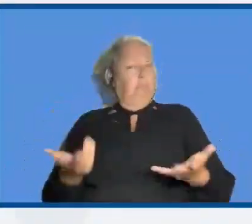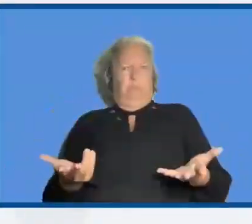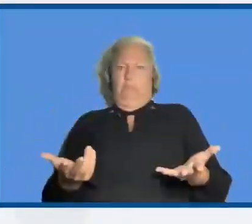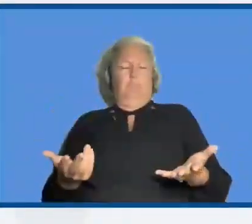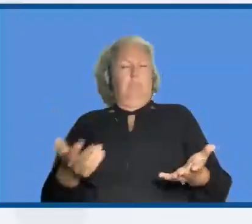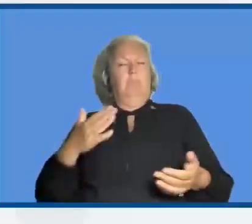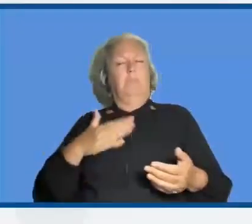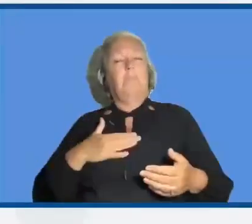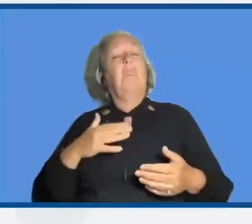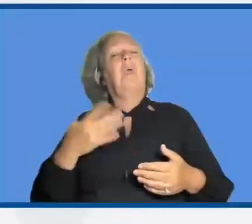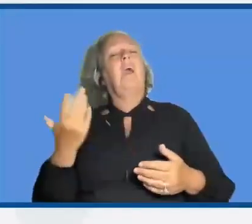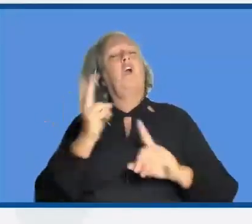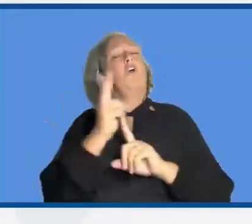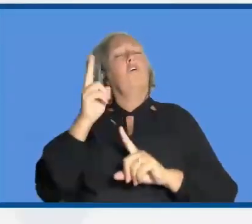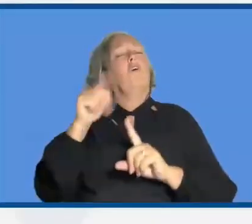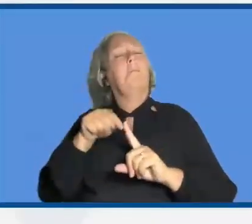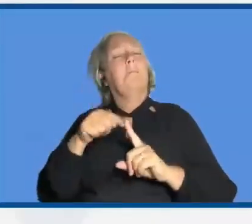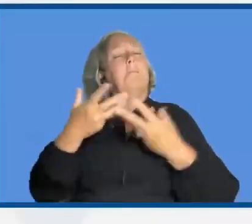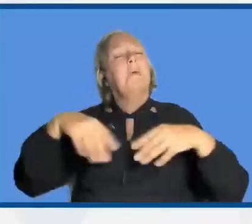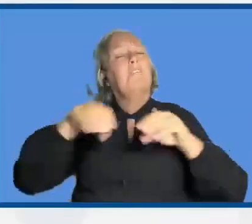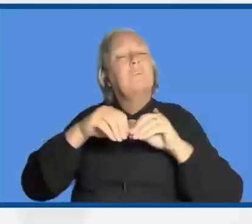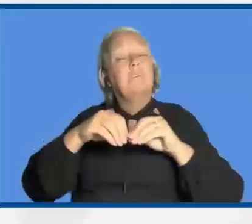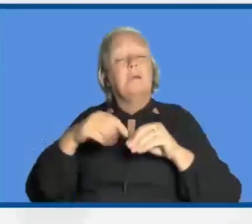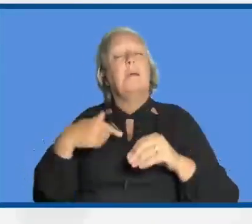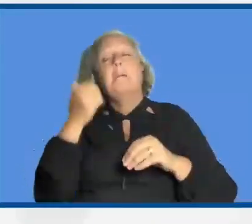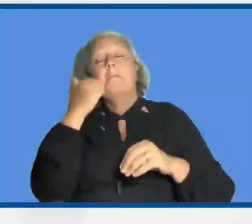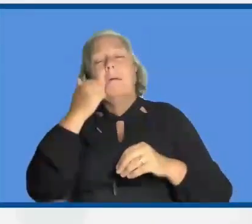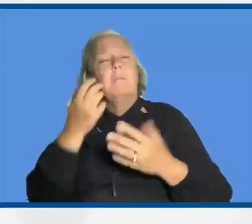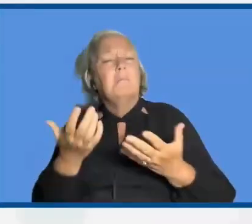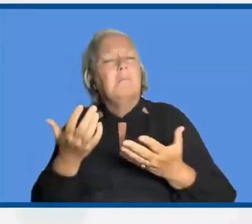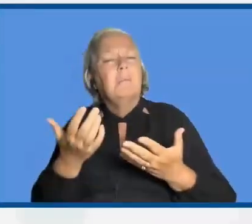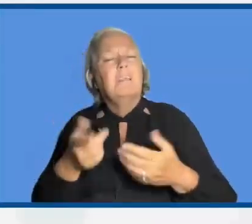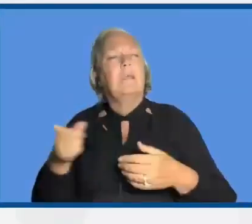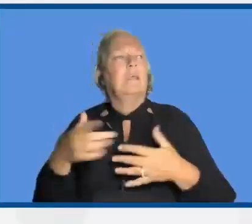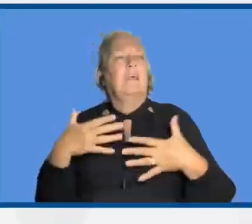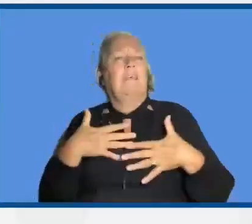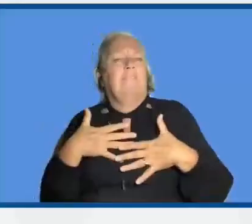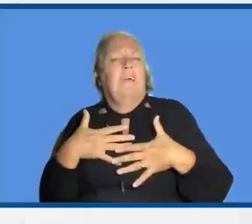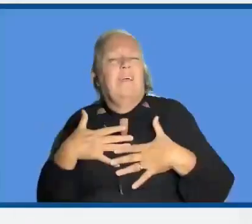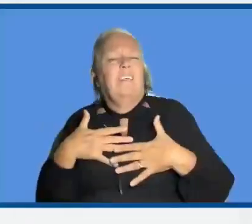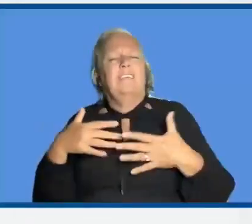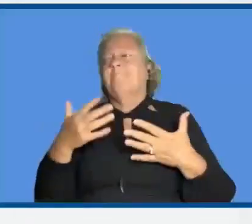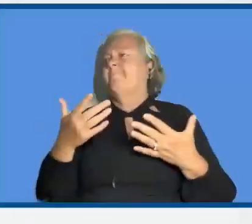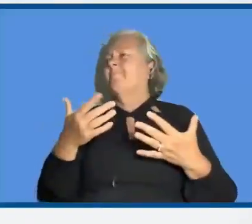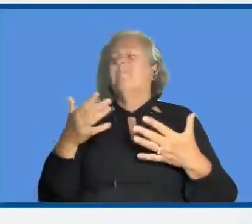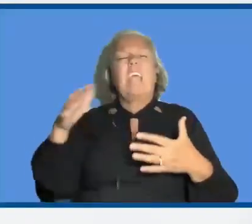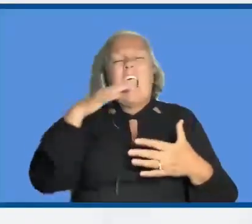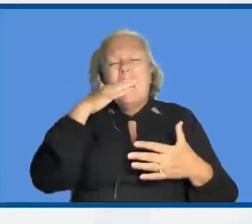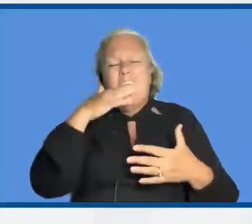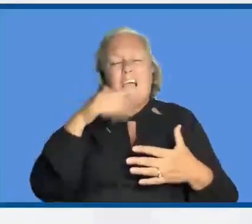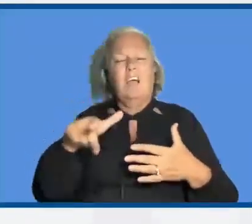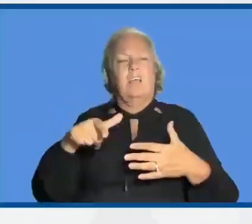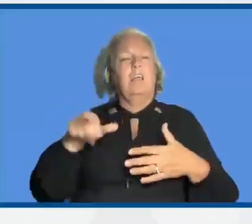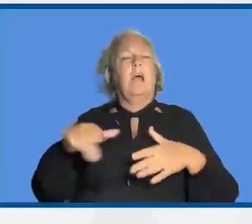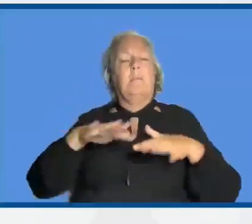floods. My mom could not swim because she was too much afraid of the of water. We need to